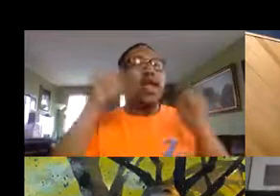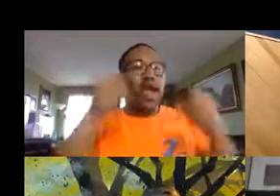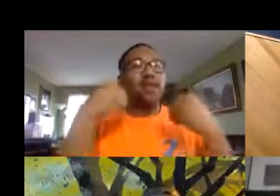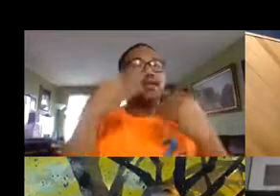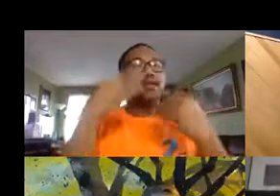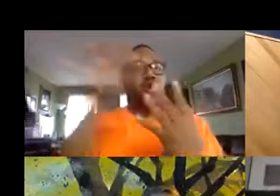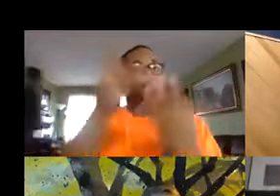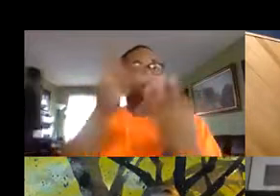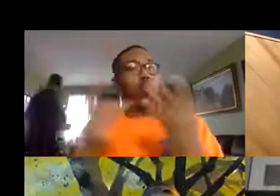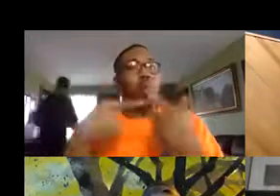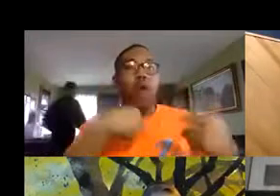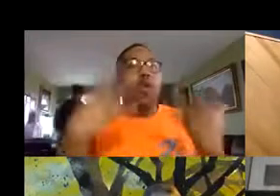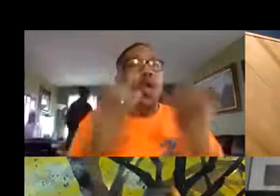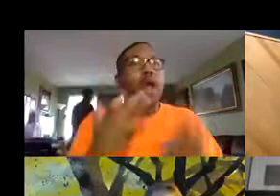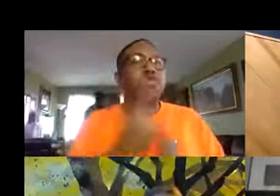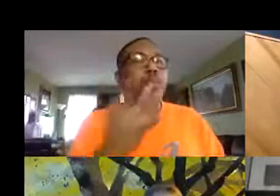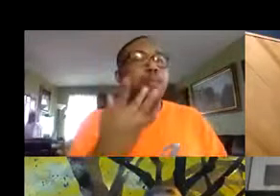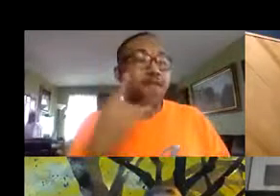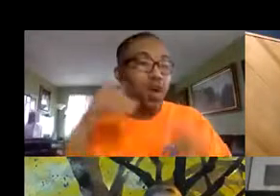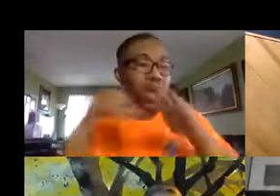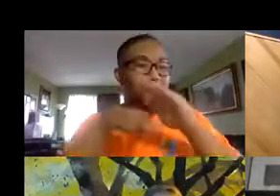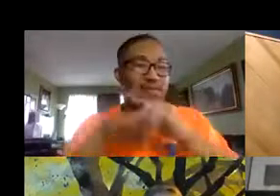only physical, but